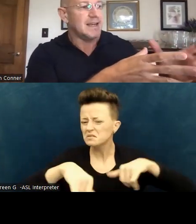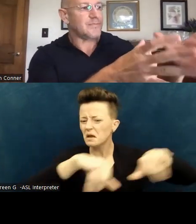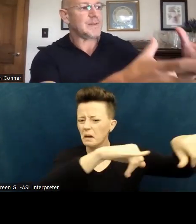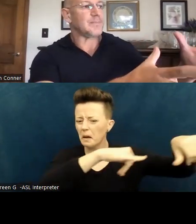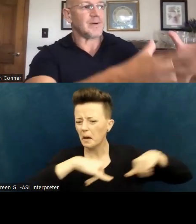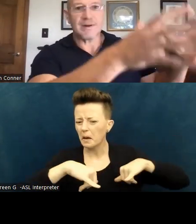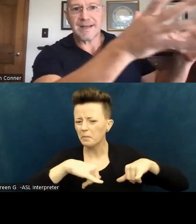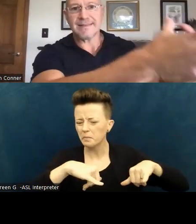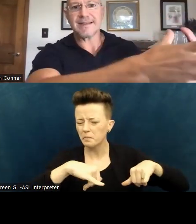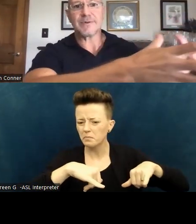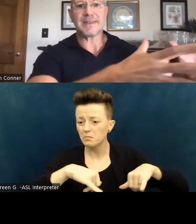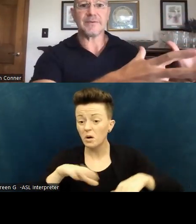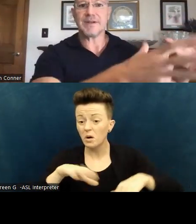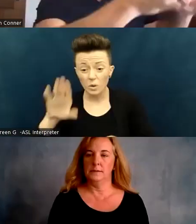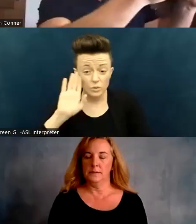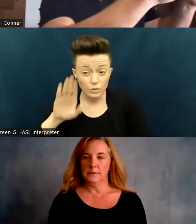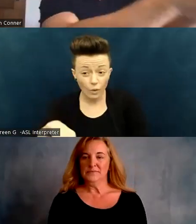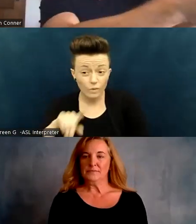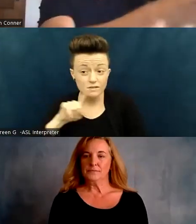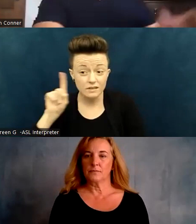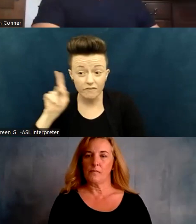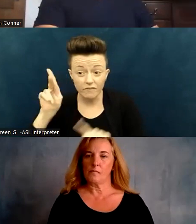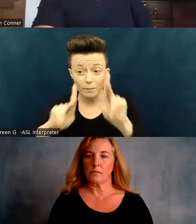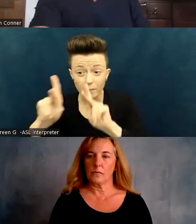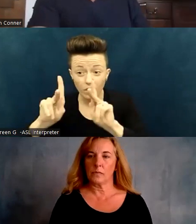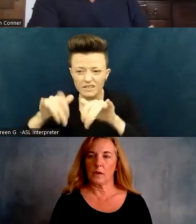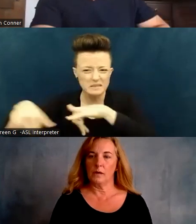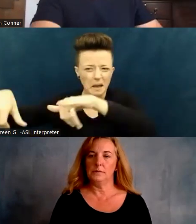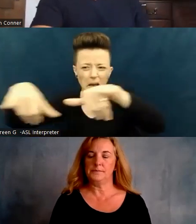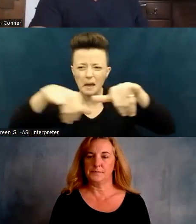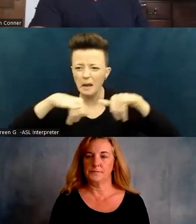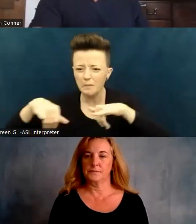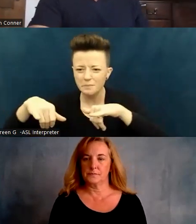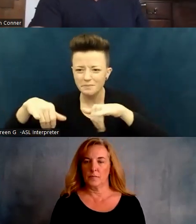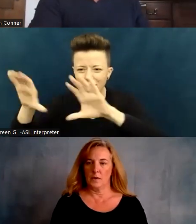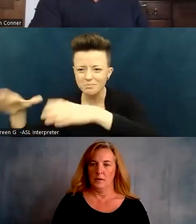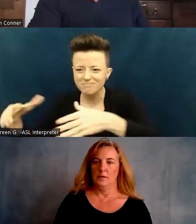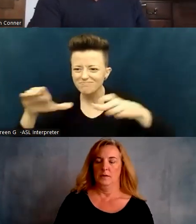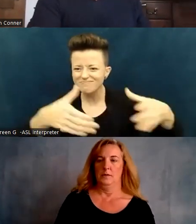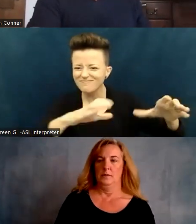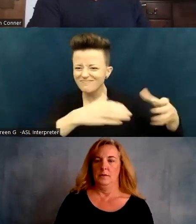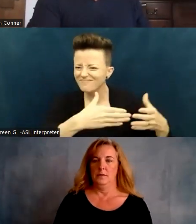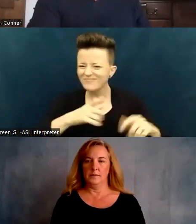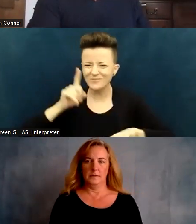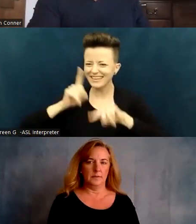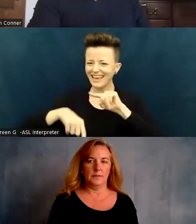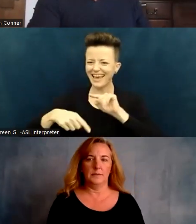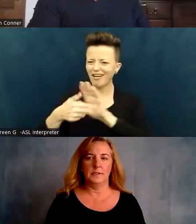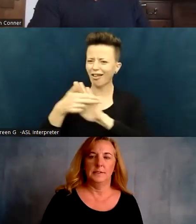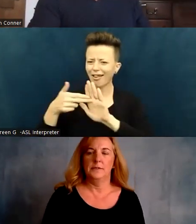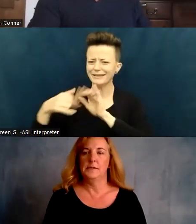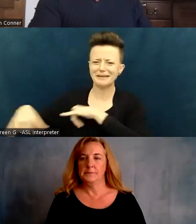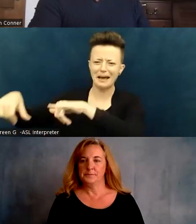Yeah, deaf people are like this. We think we know everything about deaf people, but we can't homogenize. As one